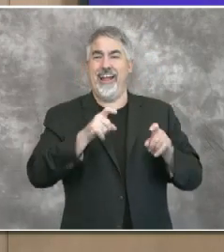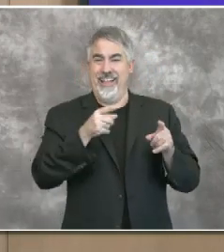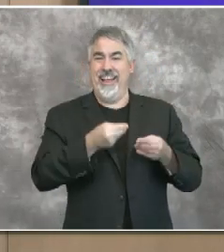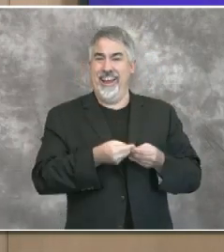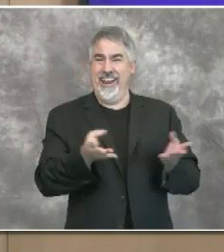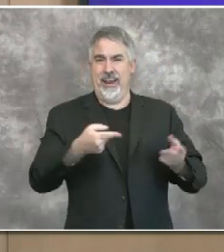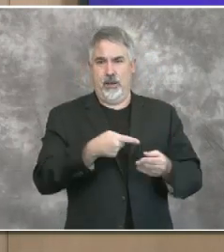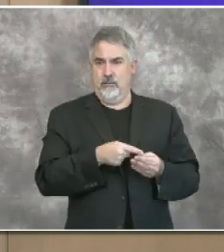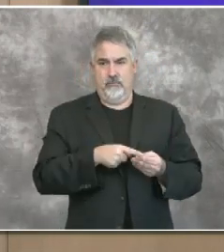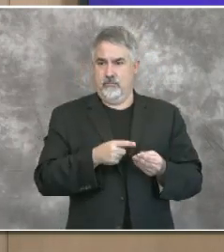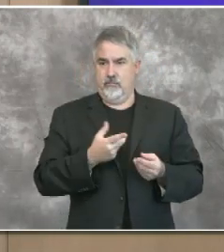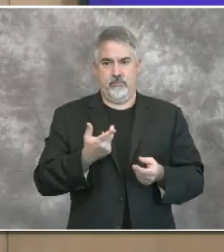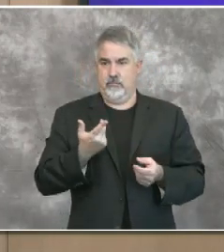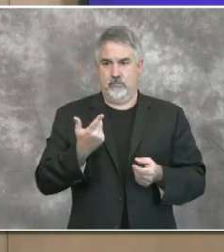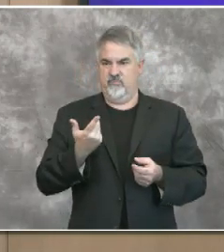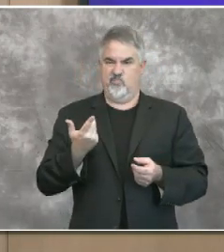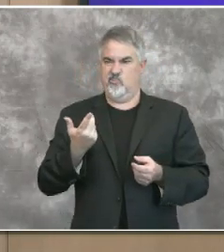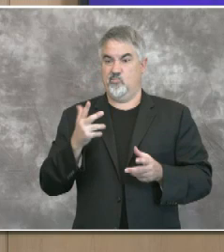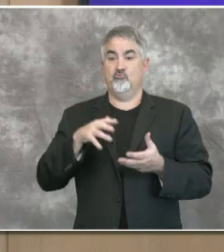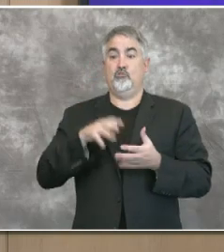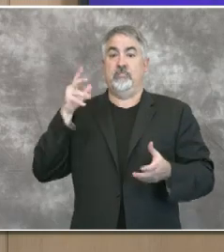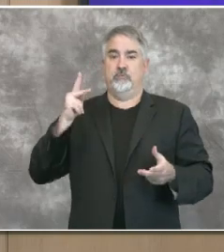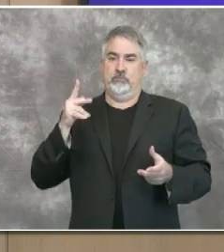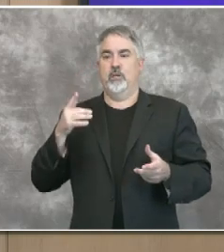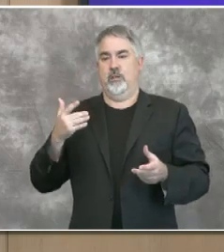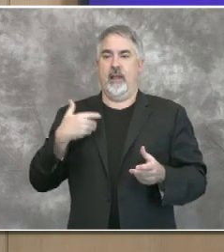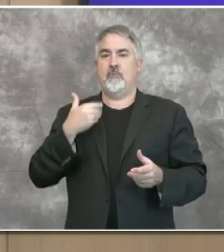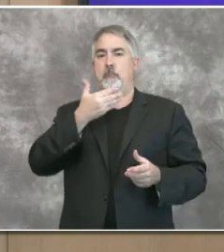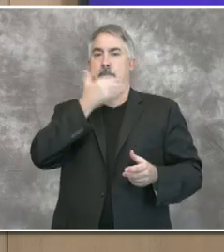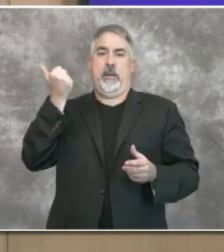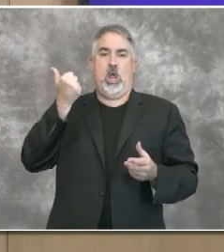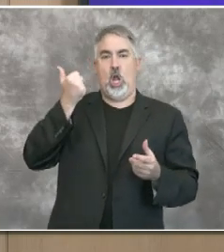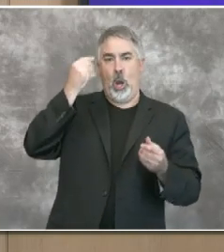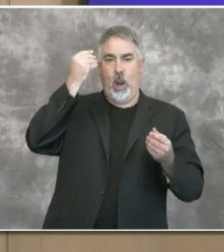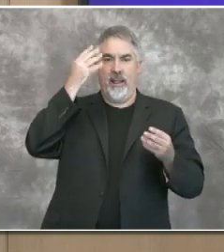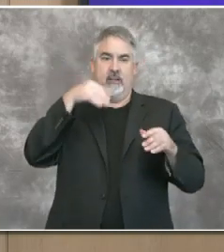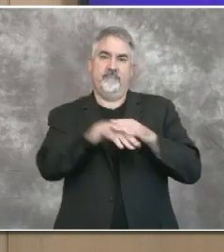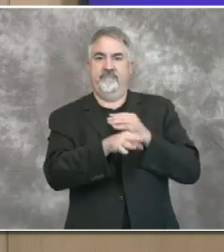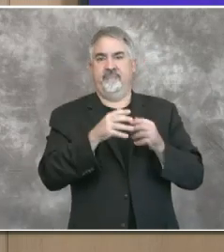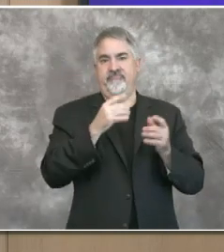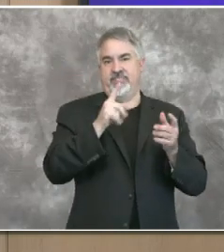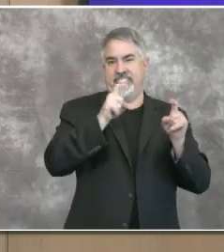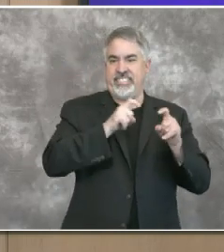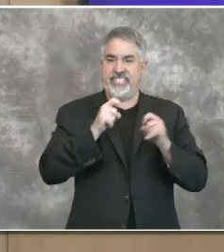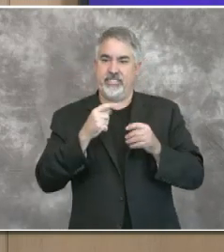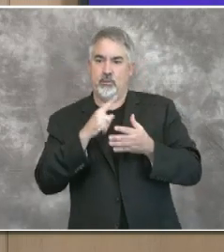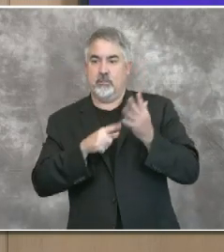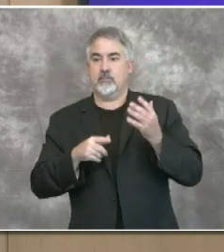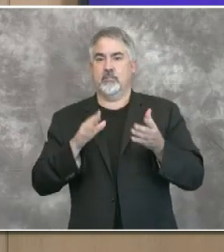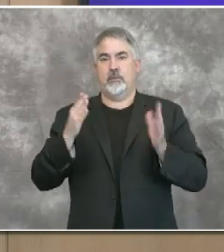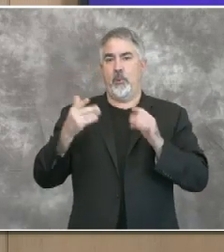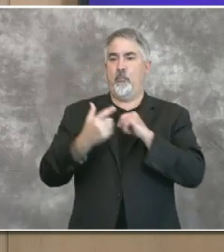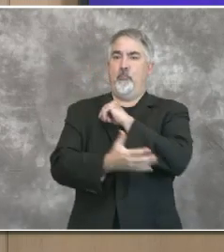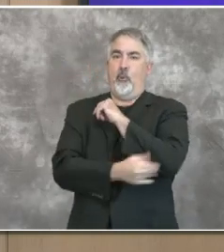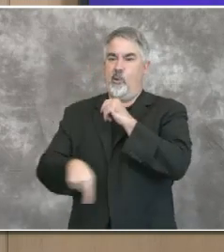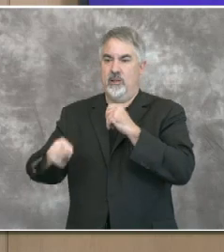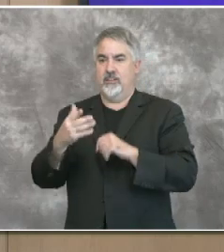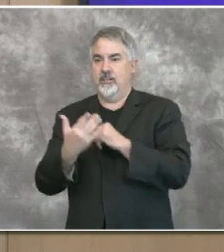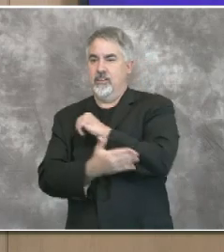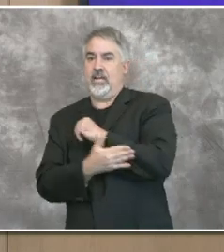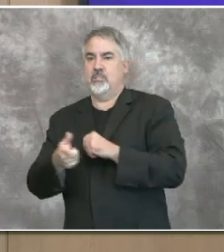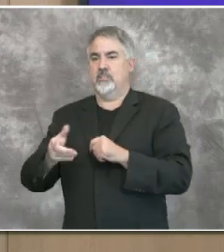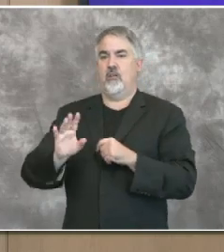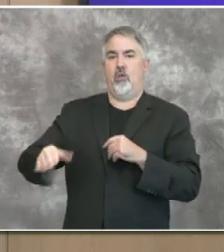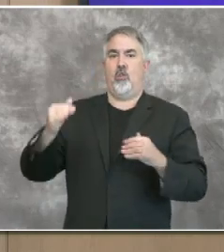who have access to the right doctors or even transportation get those tests. So how is the county making sure the tests are available for lower income people who